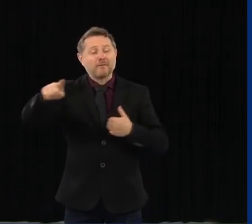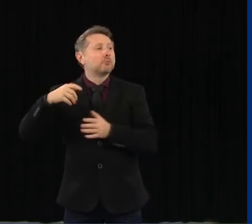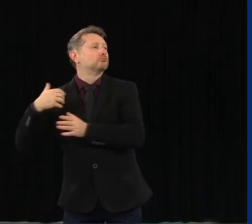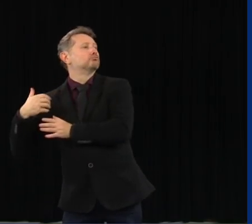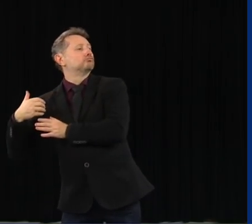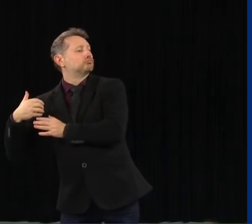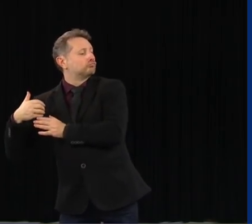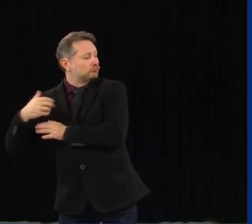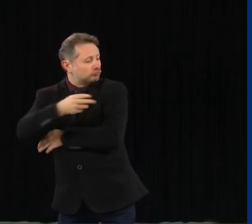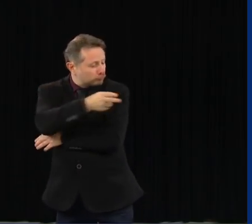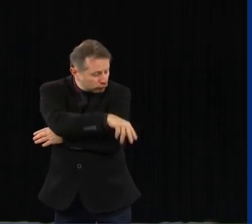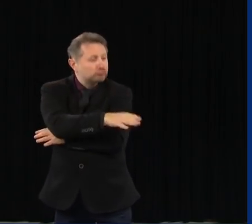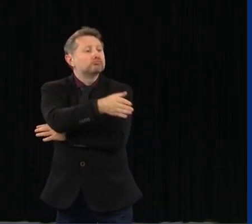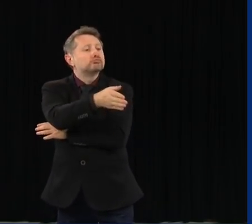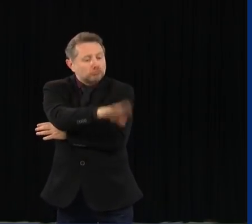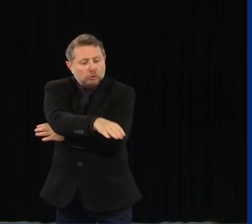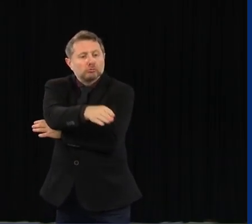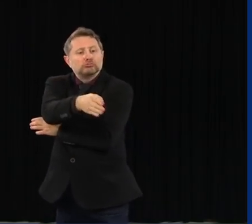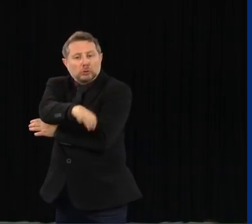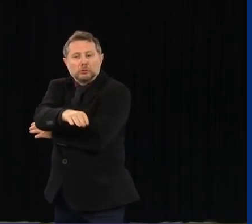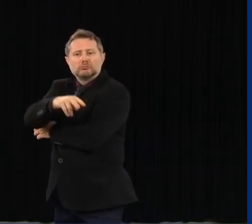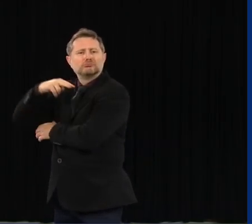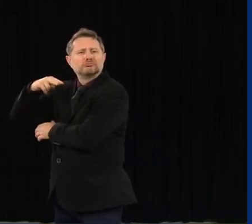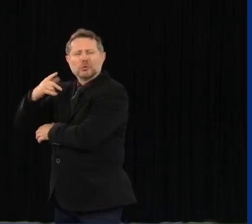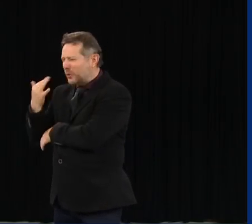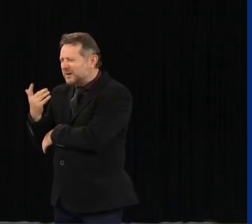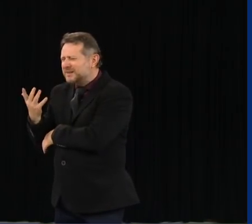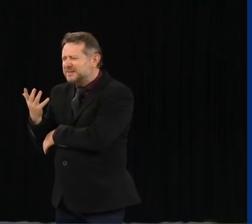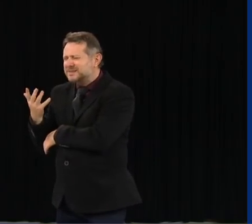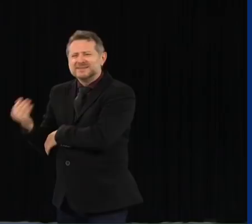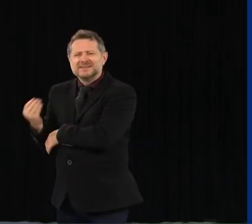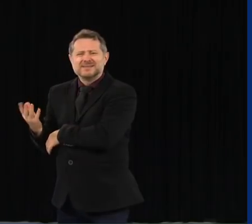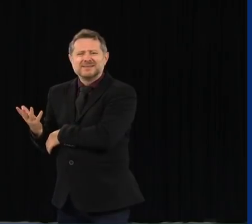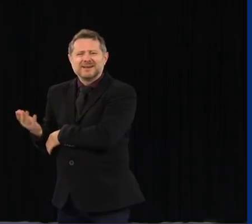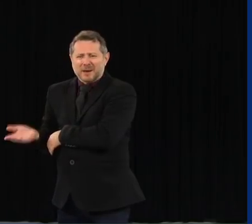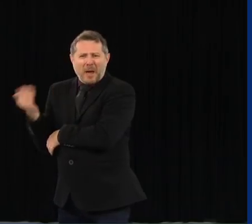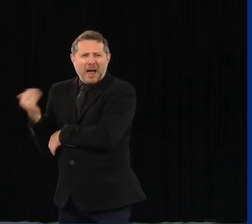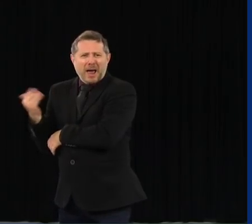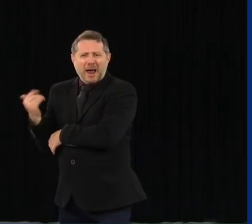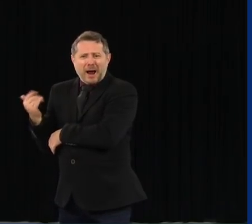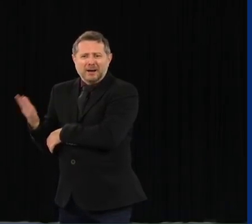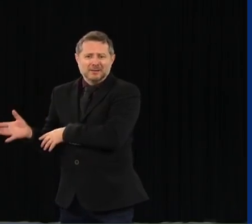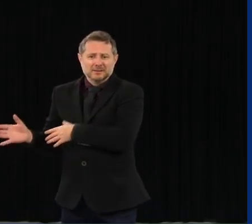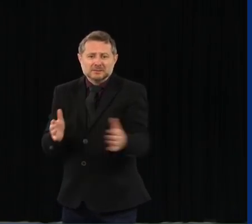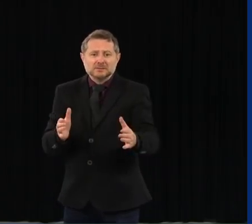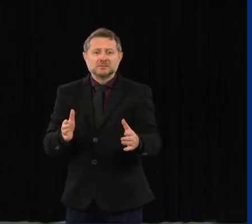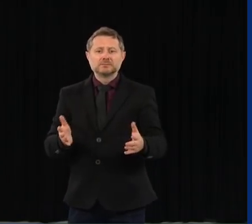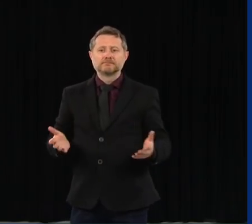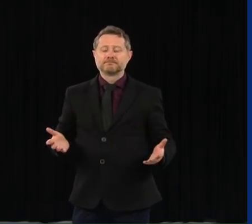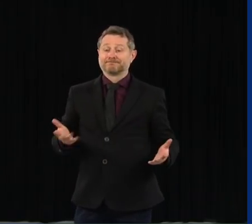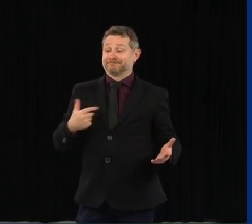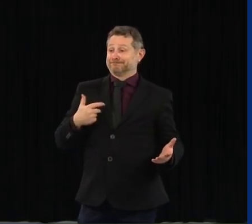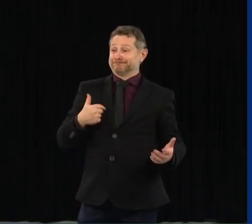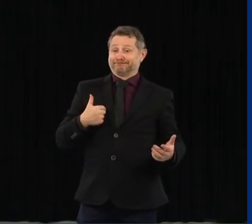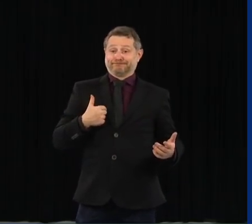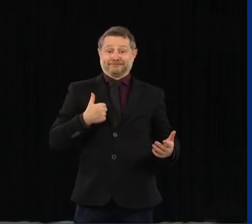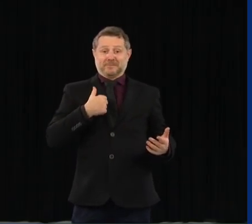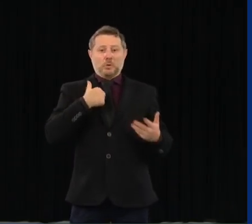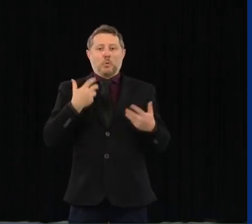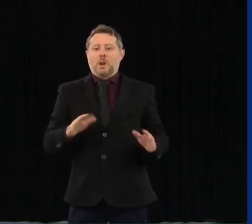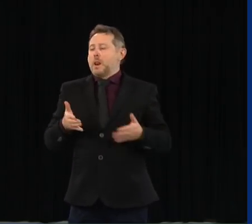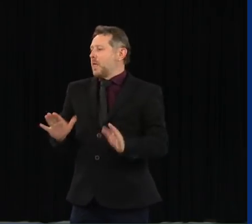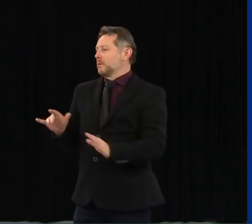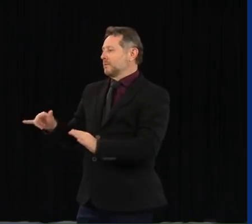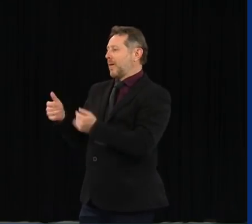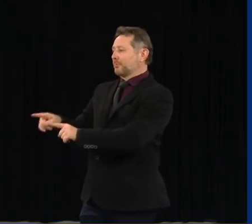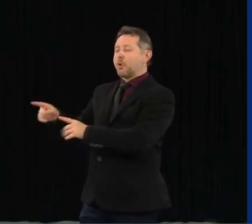that have ventilators that they're not using. I'm just not going to allow us to go there. I